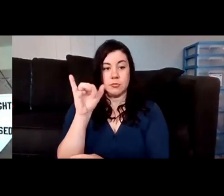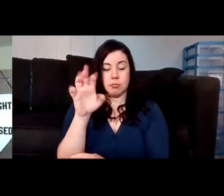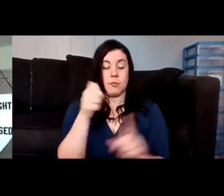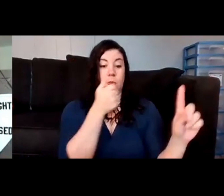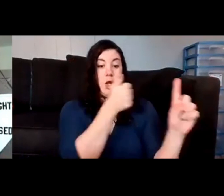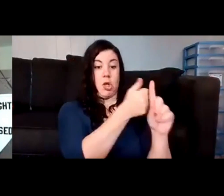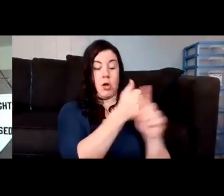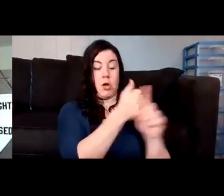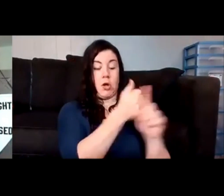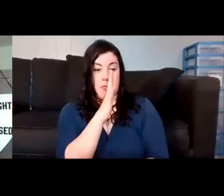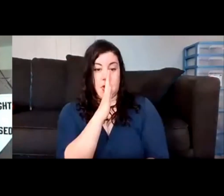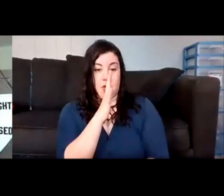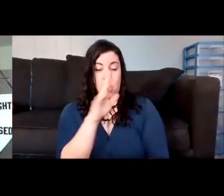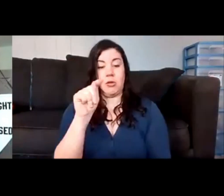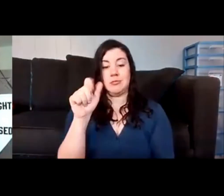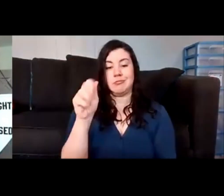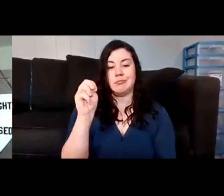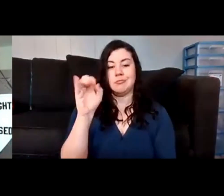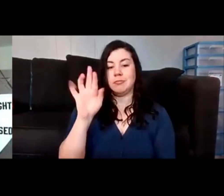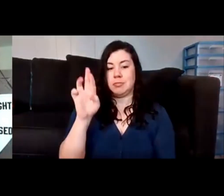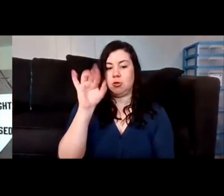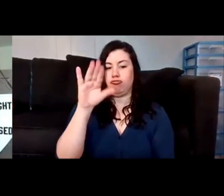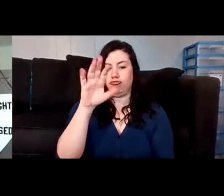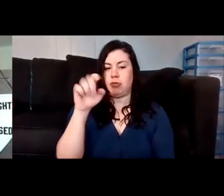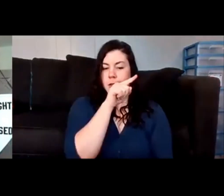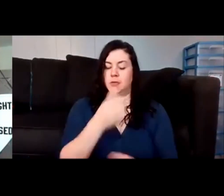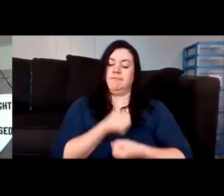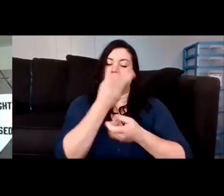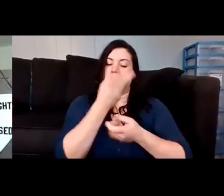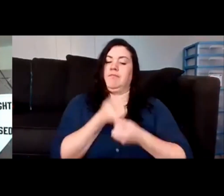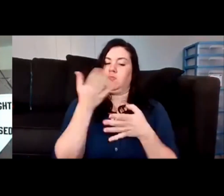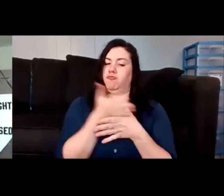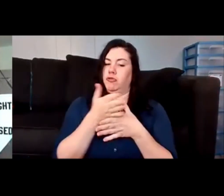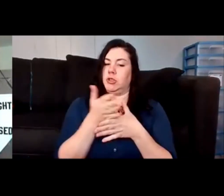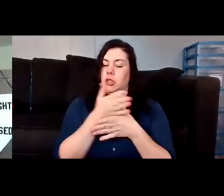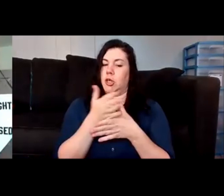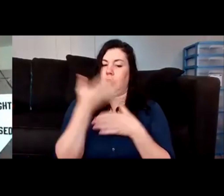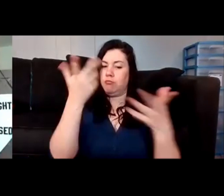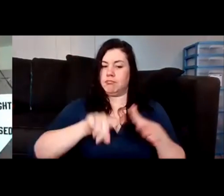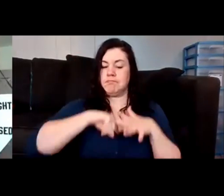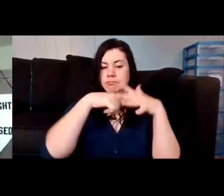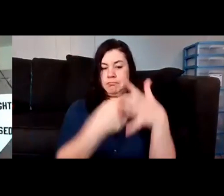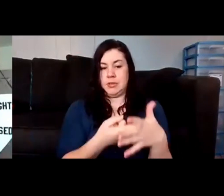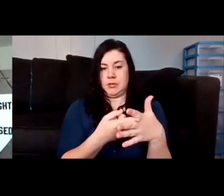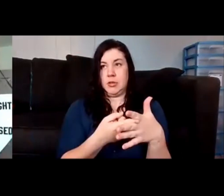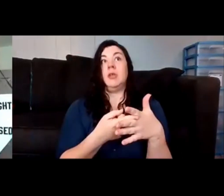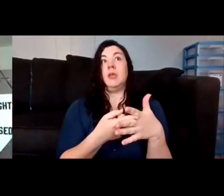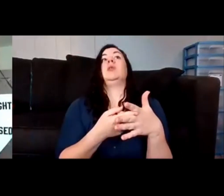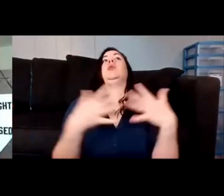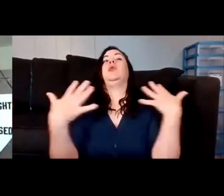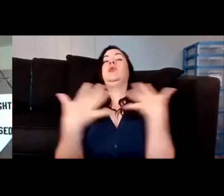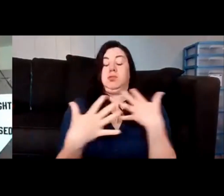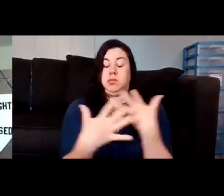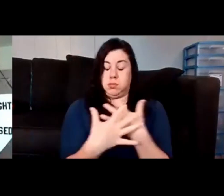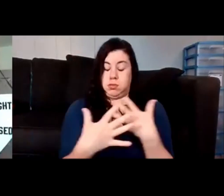And she shared some reflections with us to open our program. And they are haunting